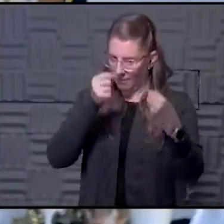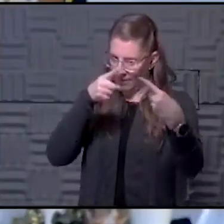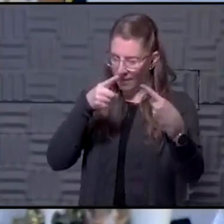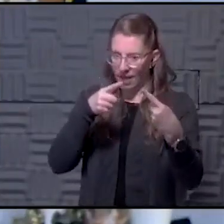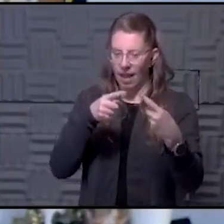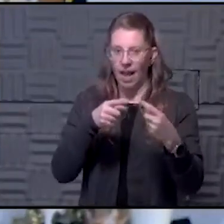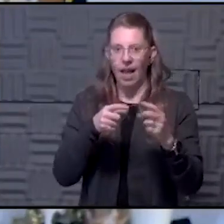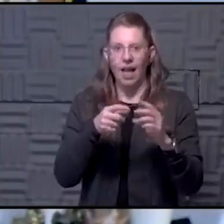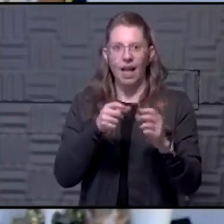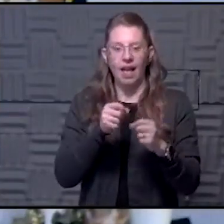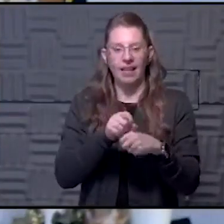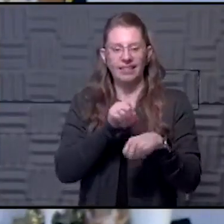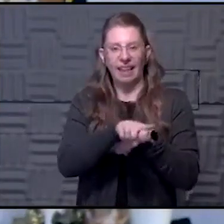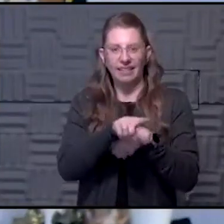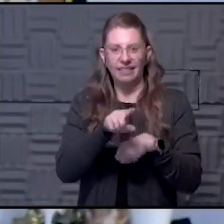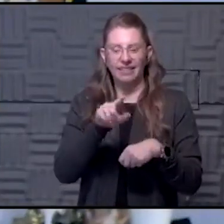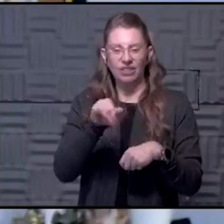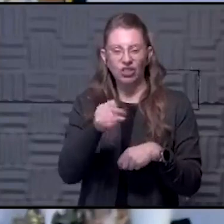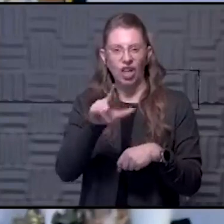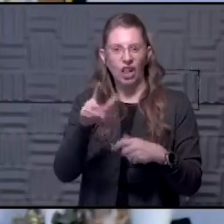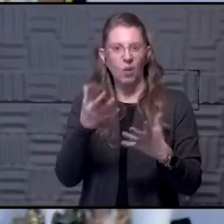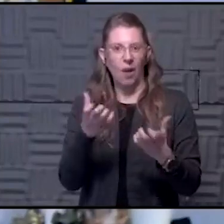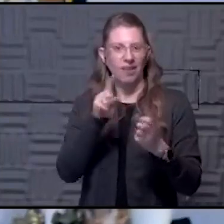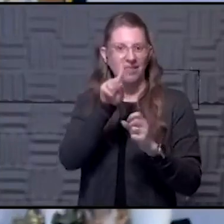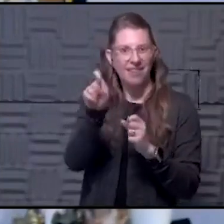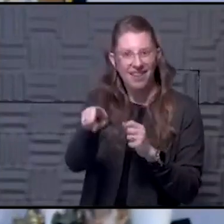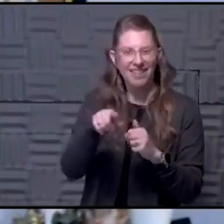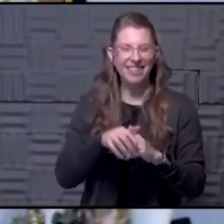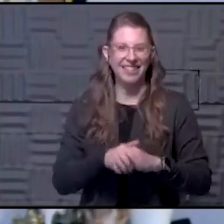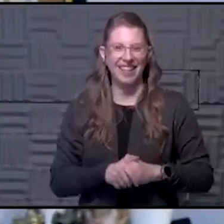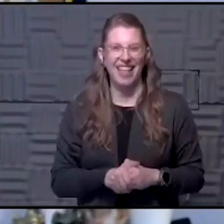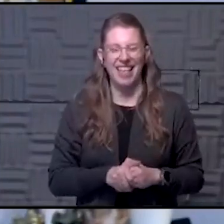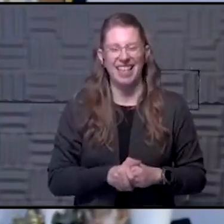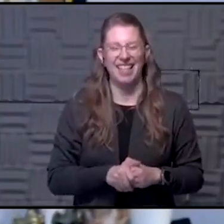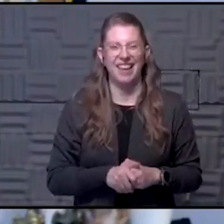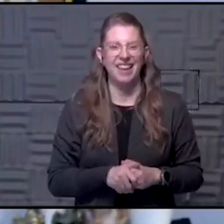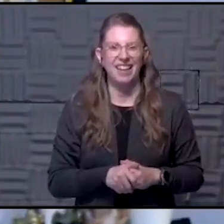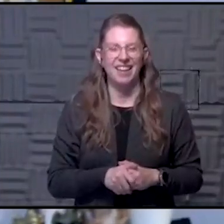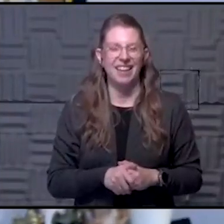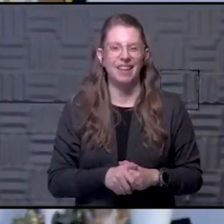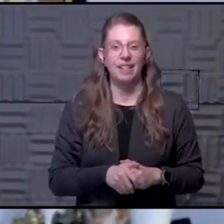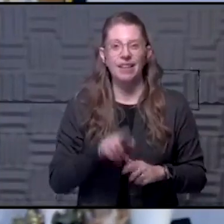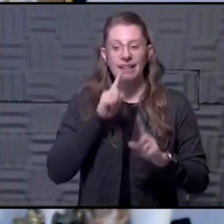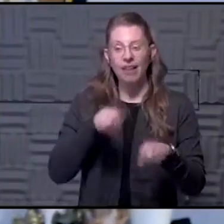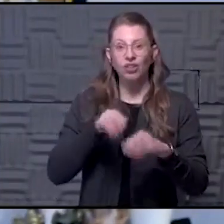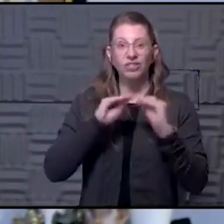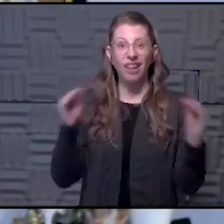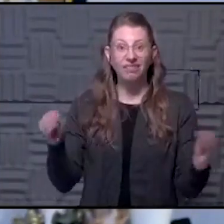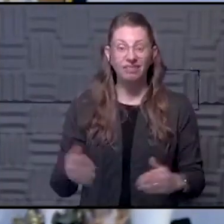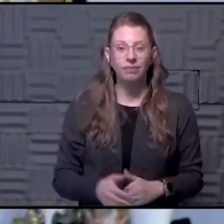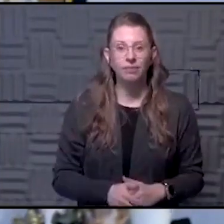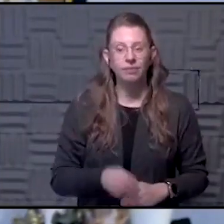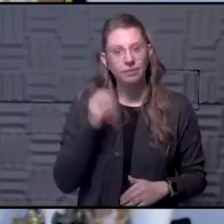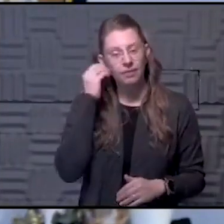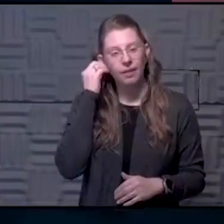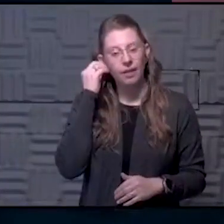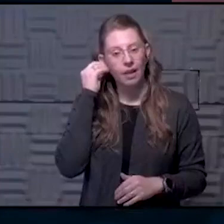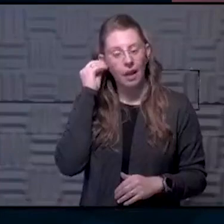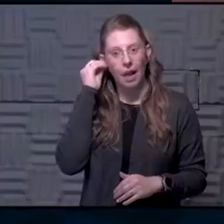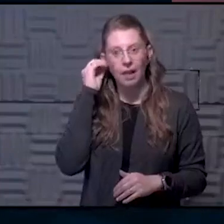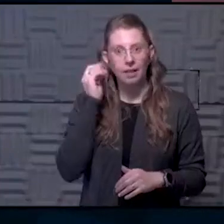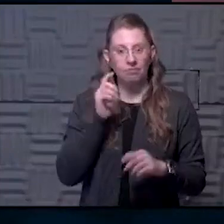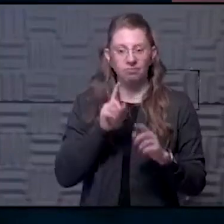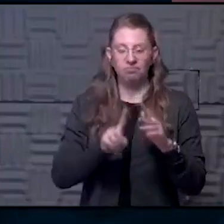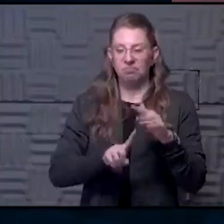and said I wanted to ask a question. And the answer is none. I mean, we're seeing little dribbles and